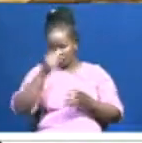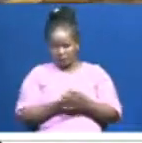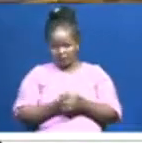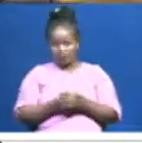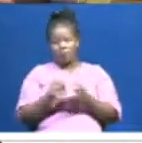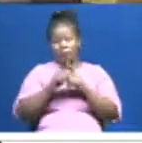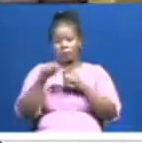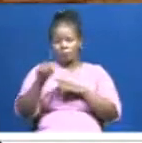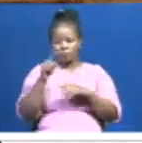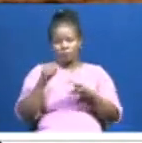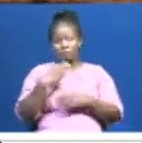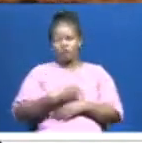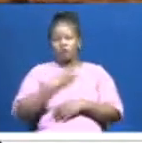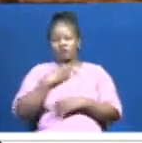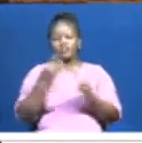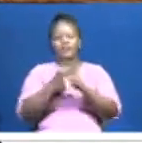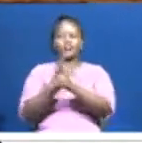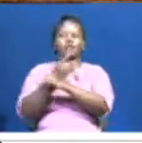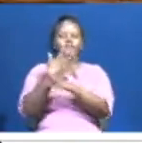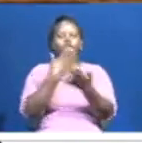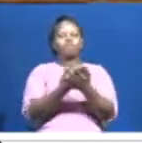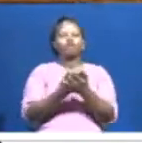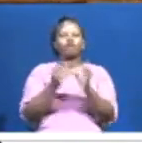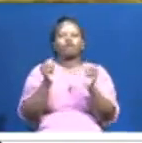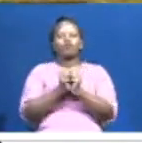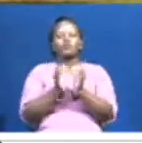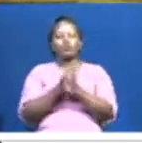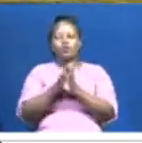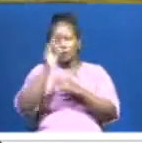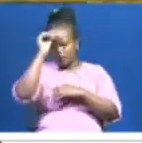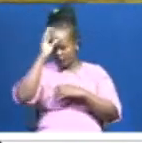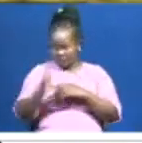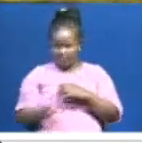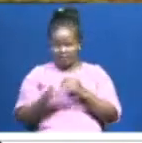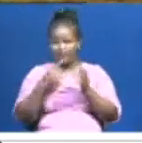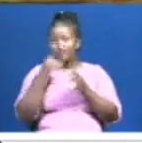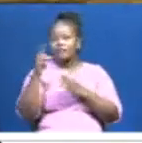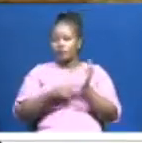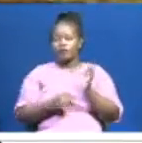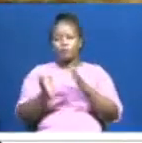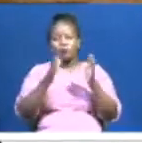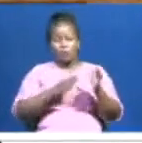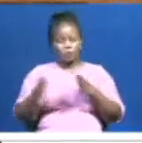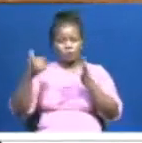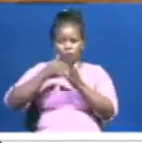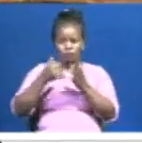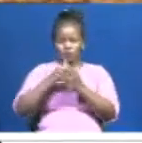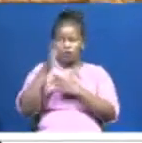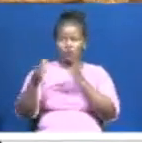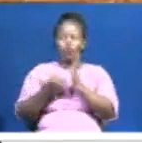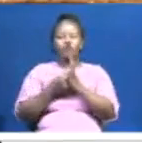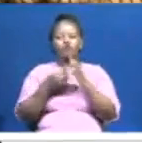magereza ya eneo hilo akiandamana na gavana wa Wasingishu Jonathan B aligusia swala la kushirikisha taasisi hizo katika uzalishaji